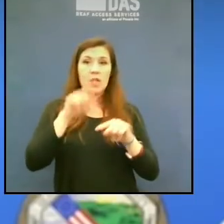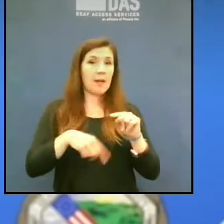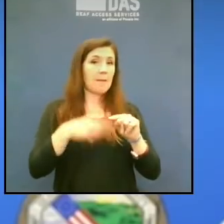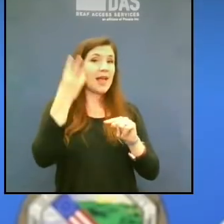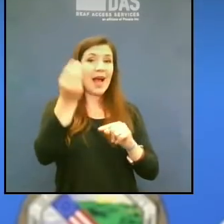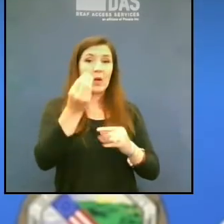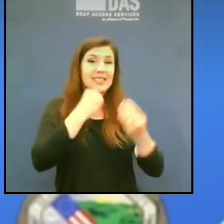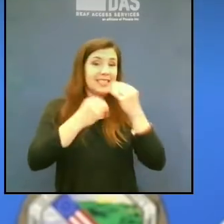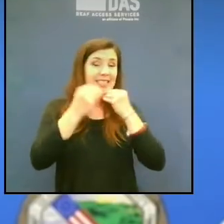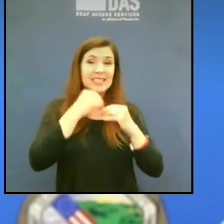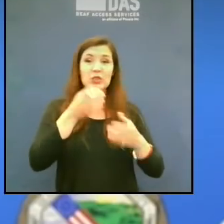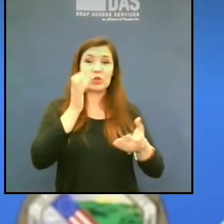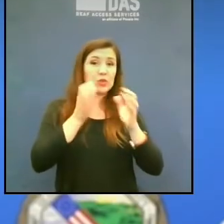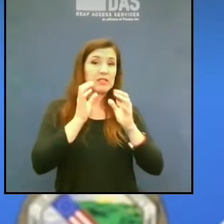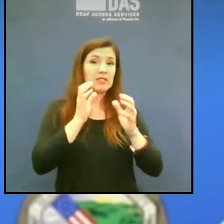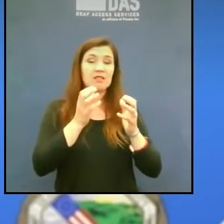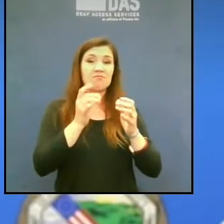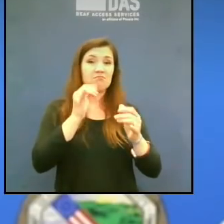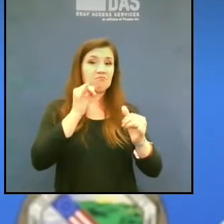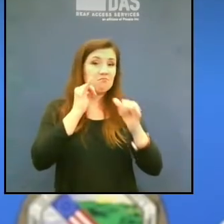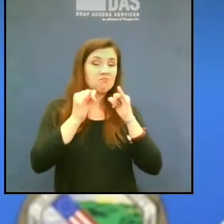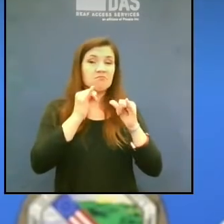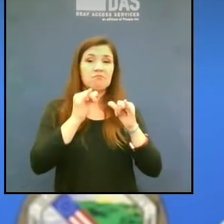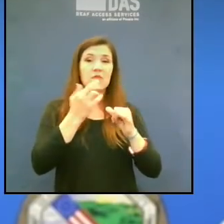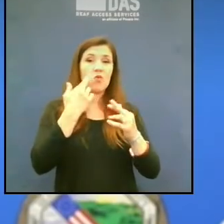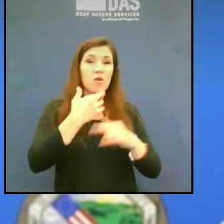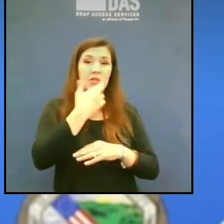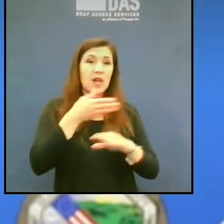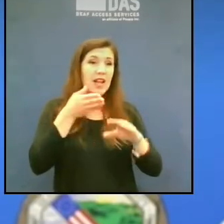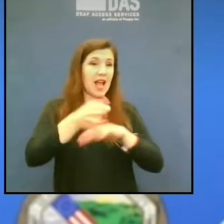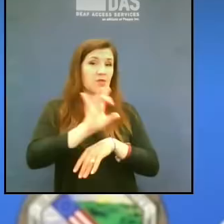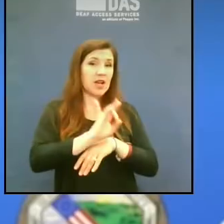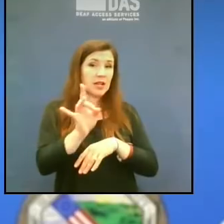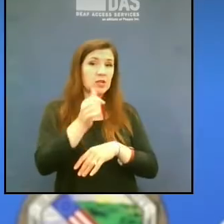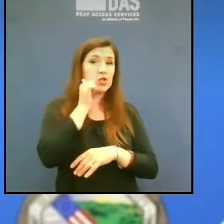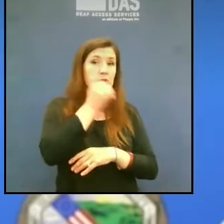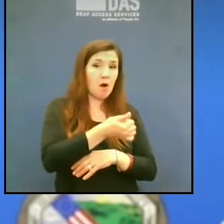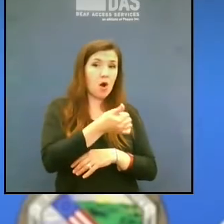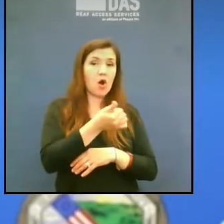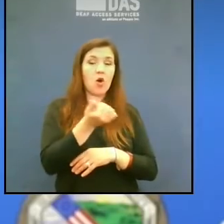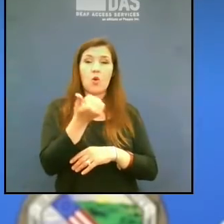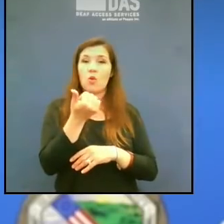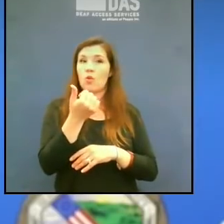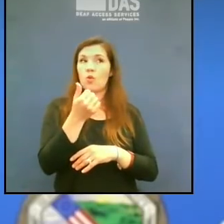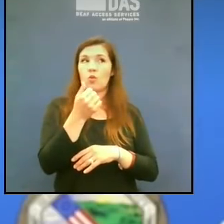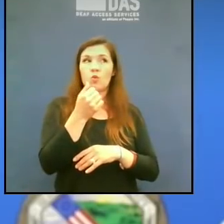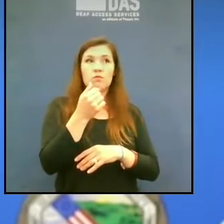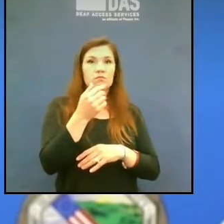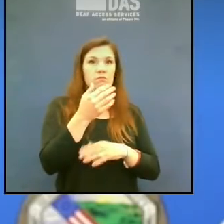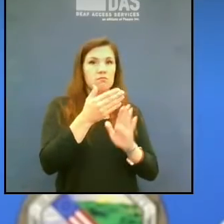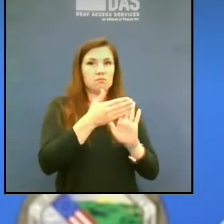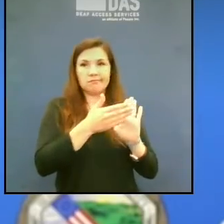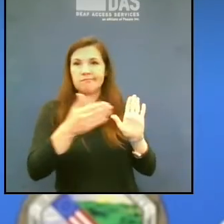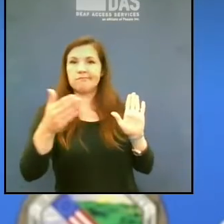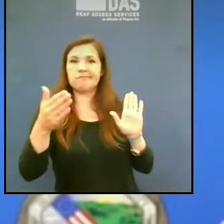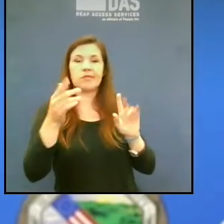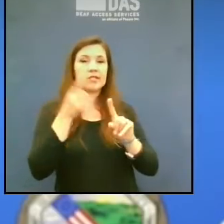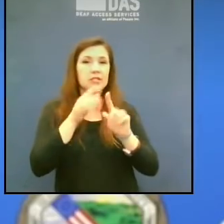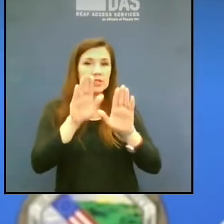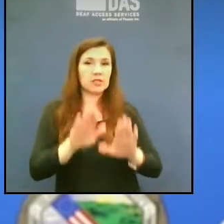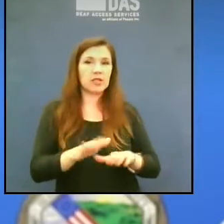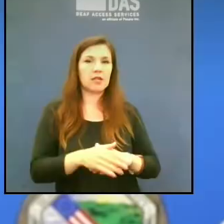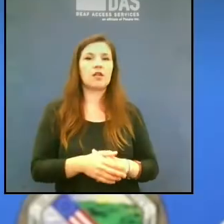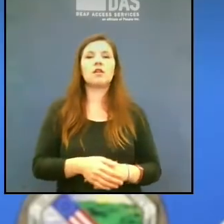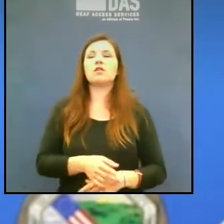drink at a restaurant outside in Buffalo after 8 p.m. tomorrow or any night through Sunday. Tonight, right? Yes,